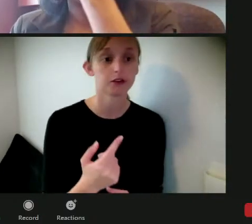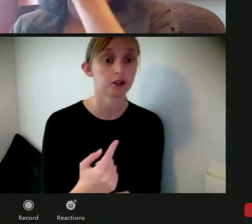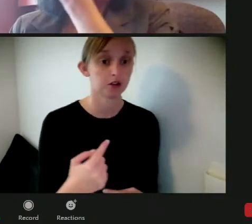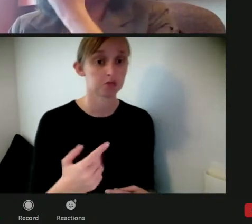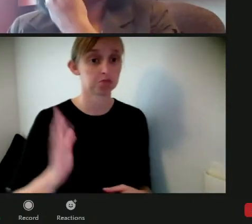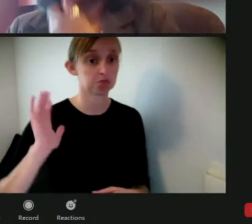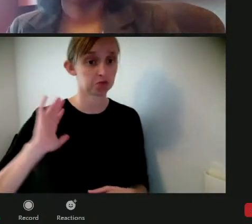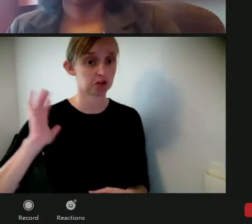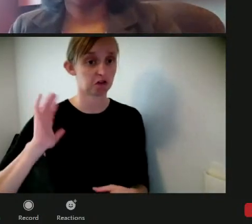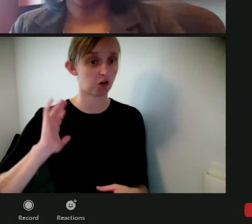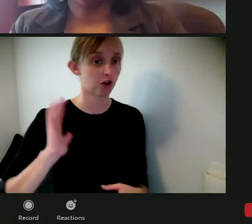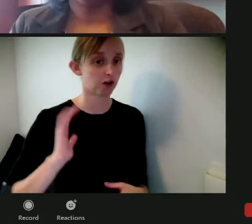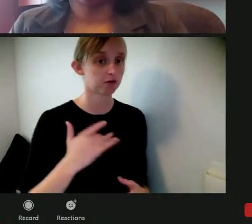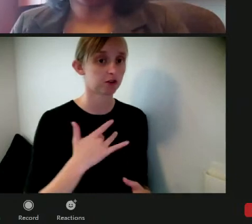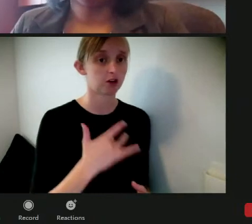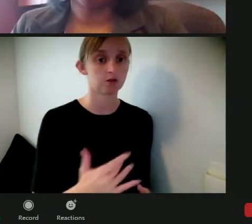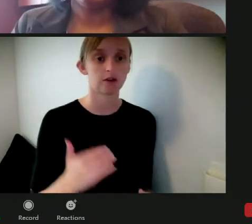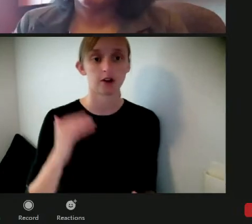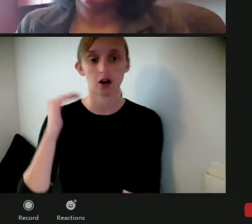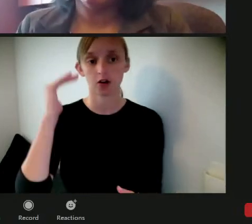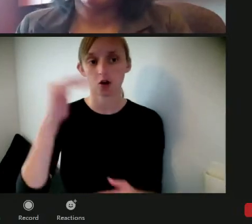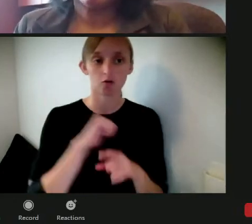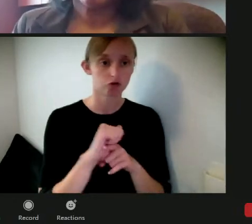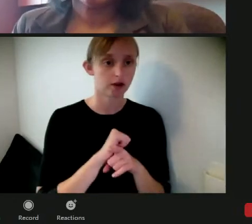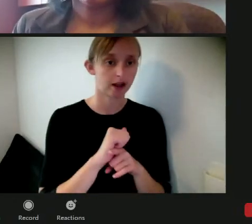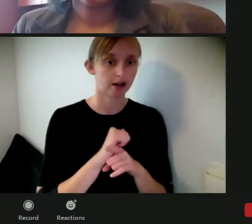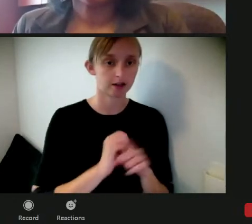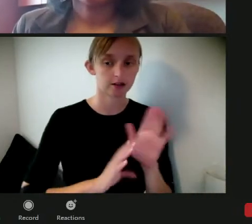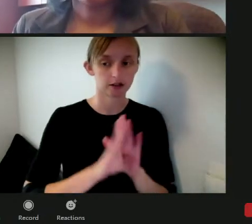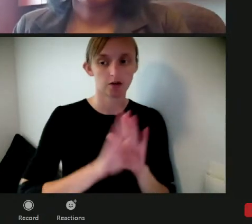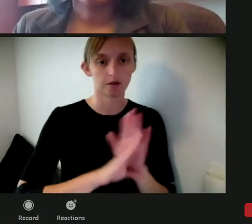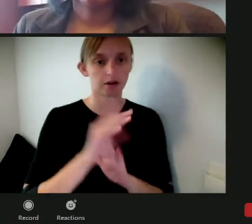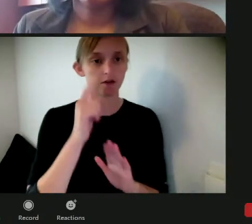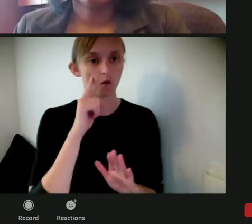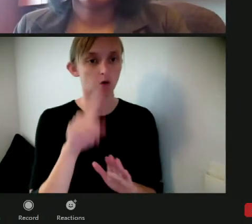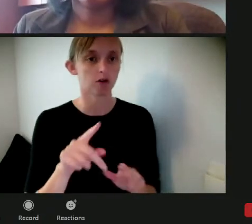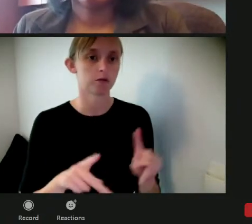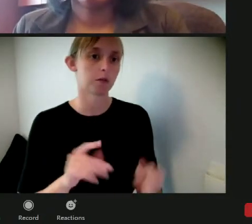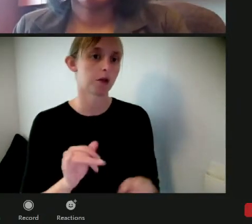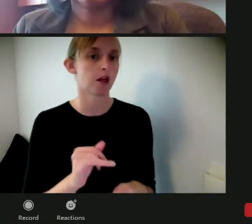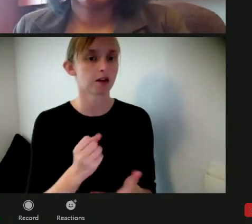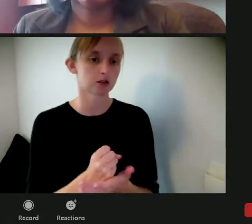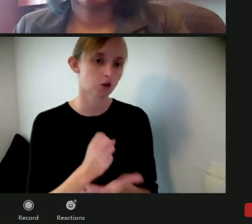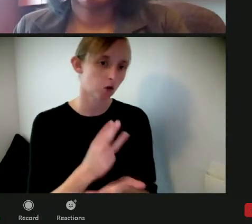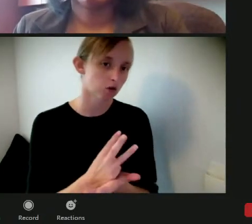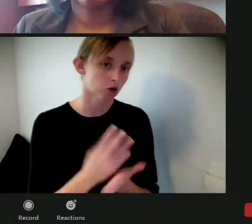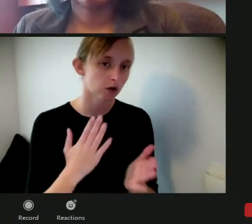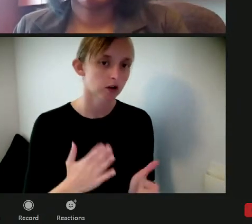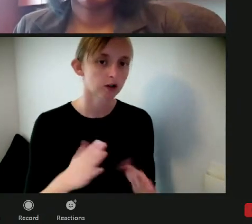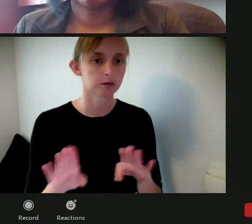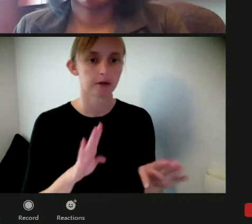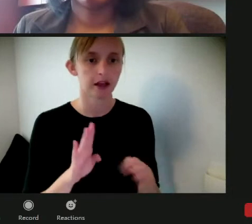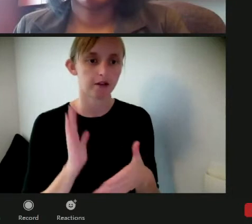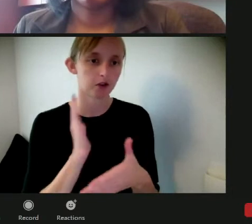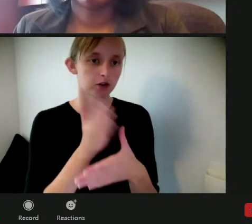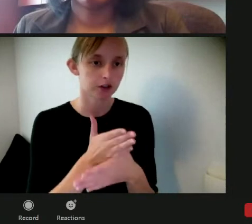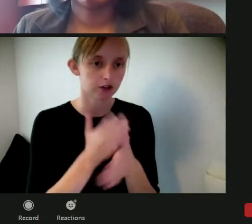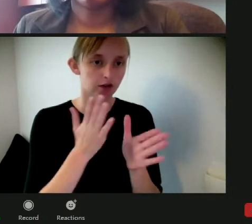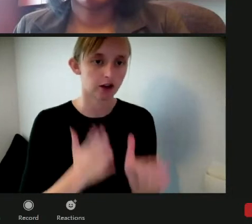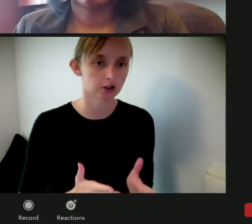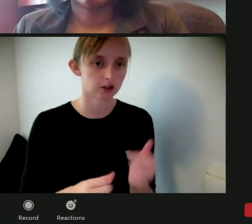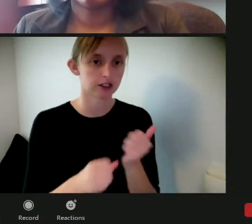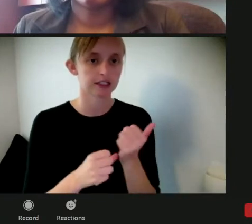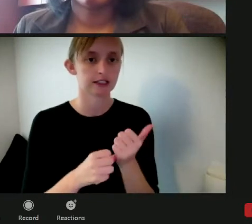have just provided adult training and development for folks such as our social workers, behavior interventionists, our assistant principals